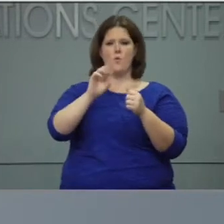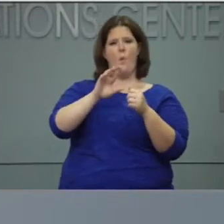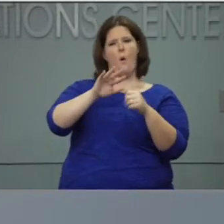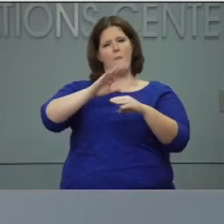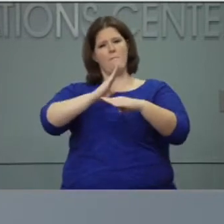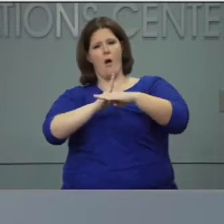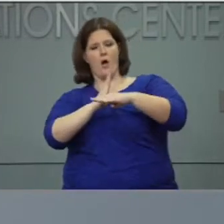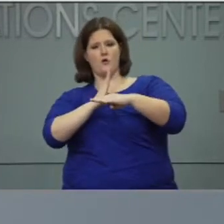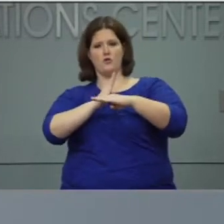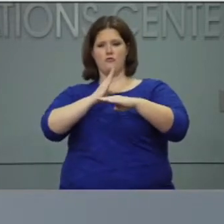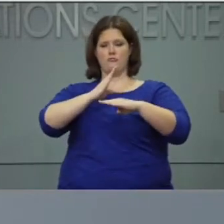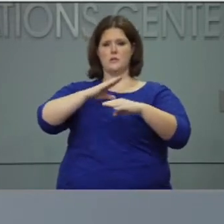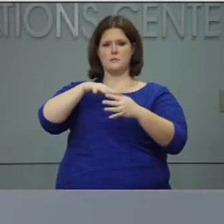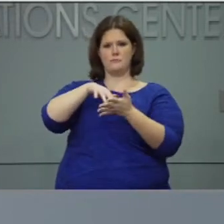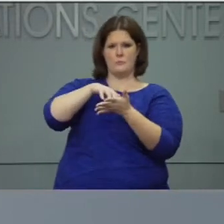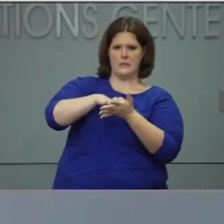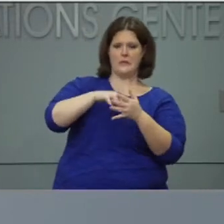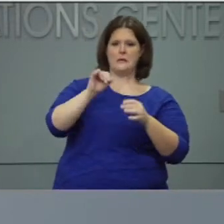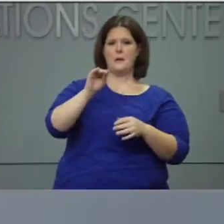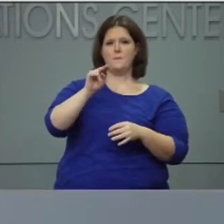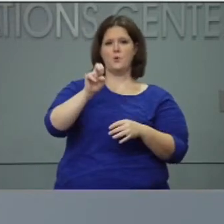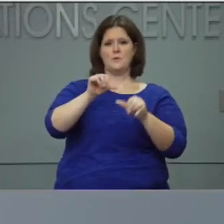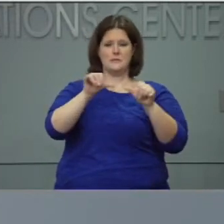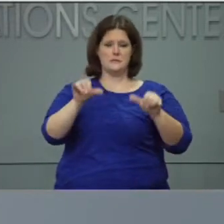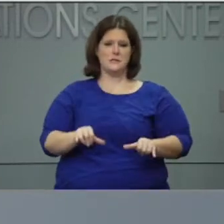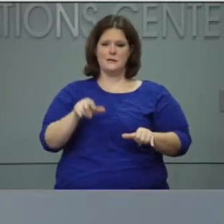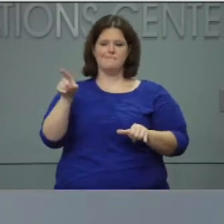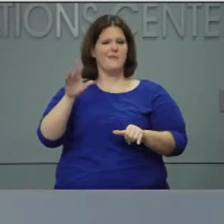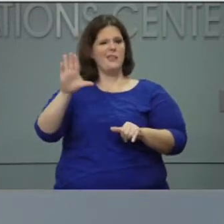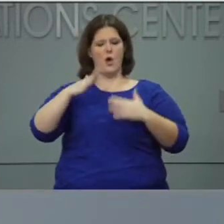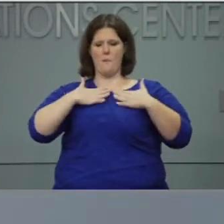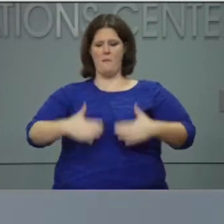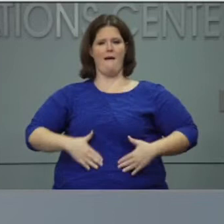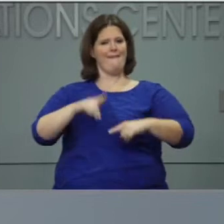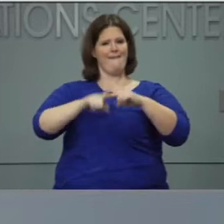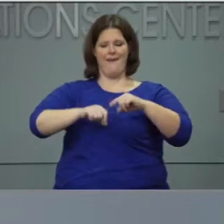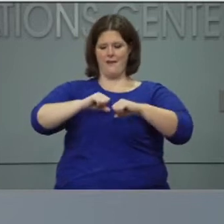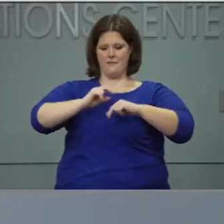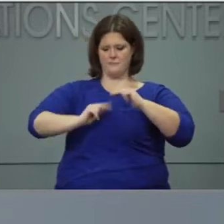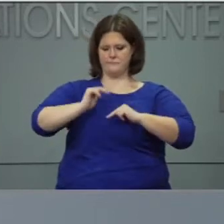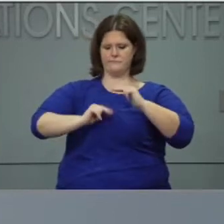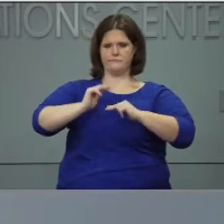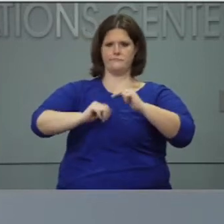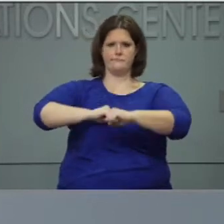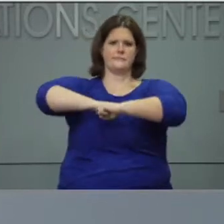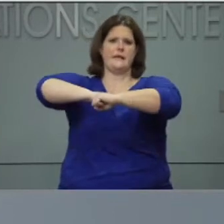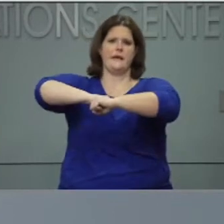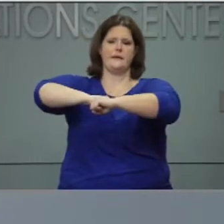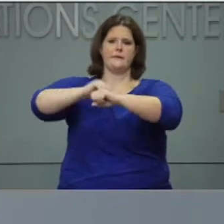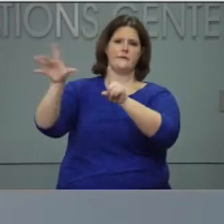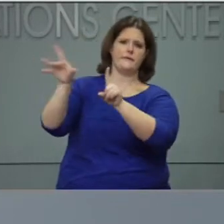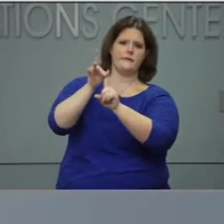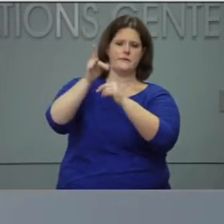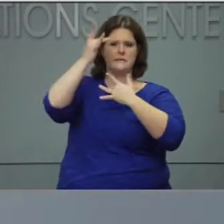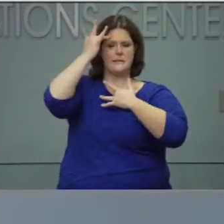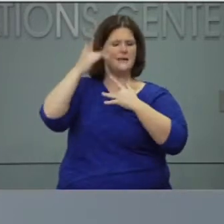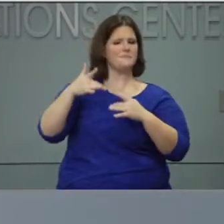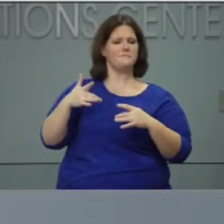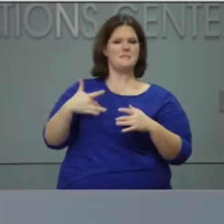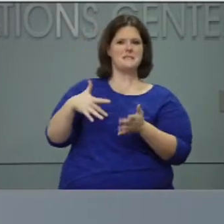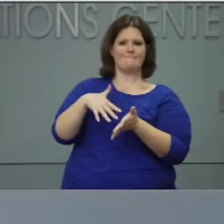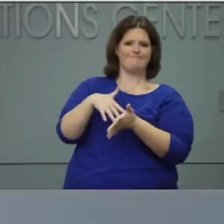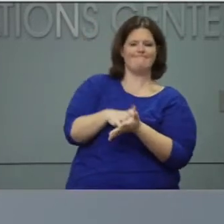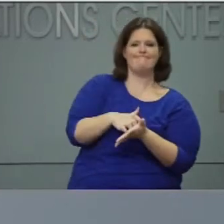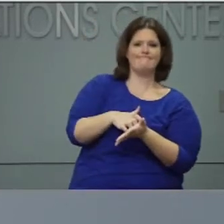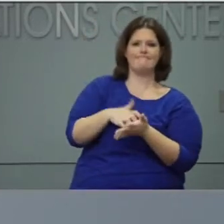same level of immunity after vaccination compared with people who are not immunocompromised. So in addition, to continue to